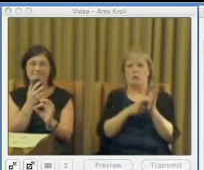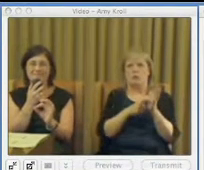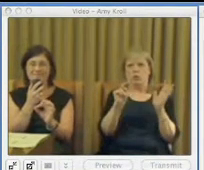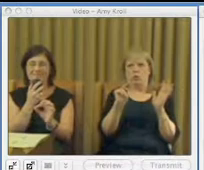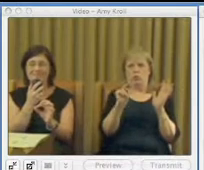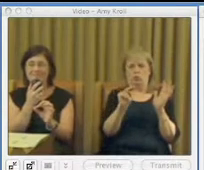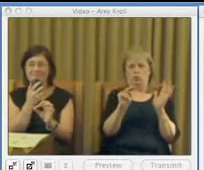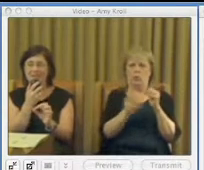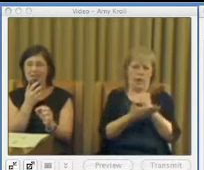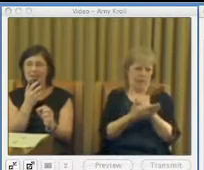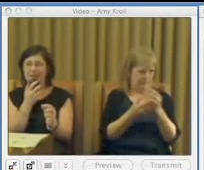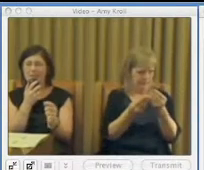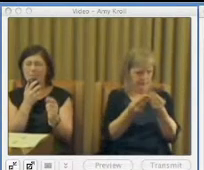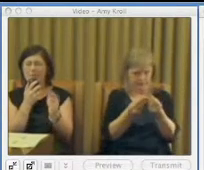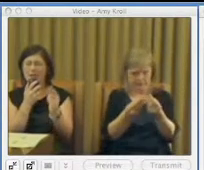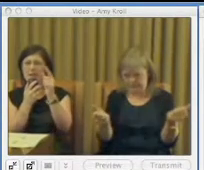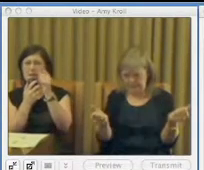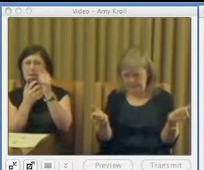neutral.